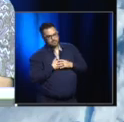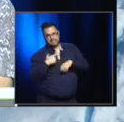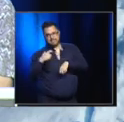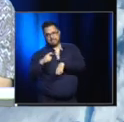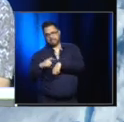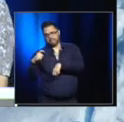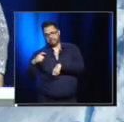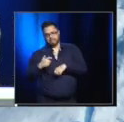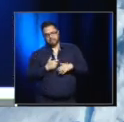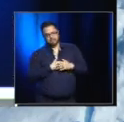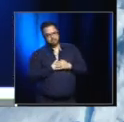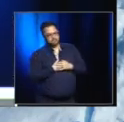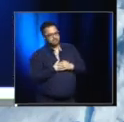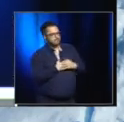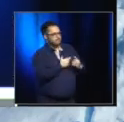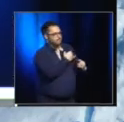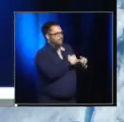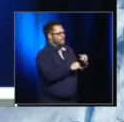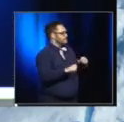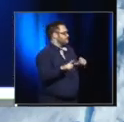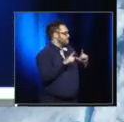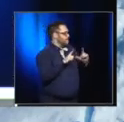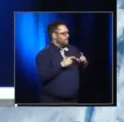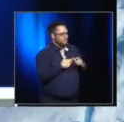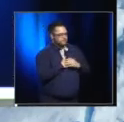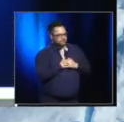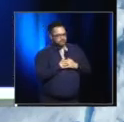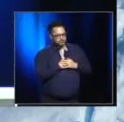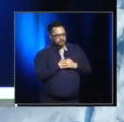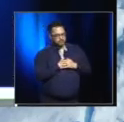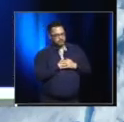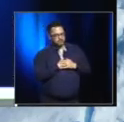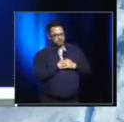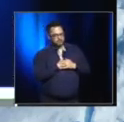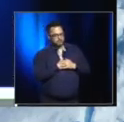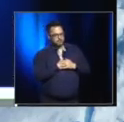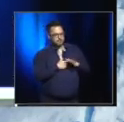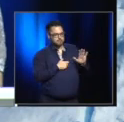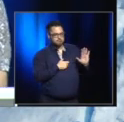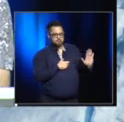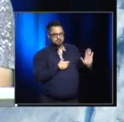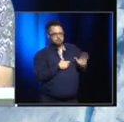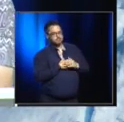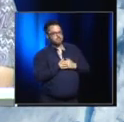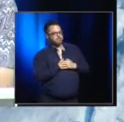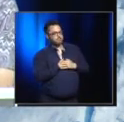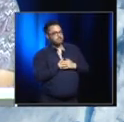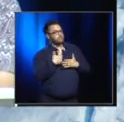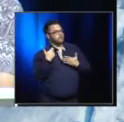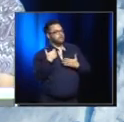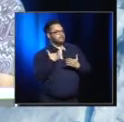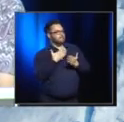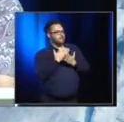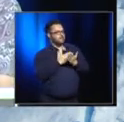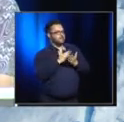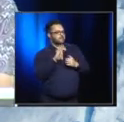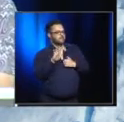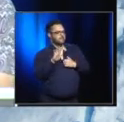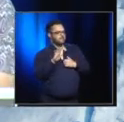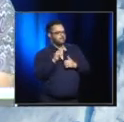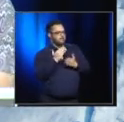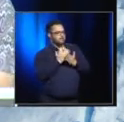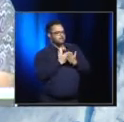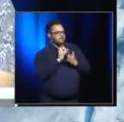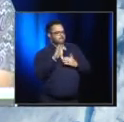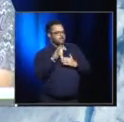Yep, this is my last slide, so it's a miracle. So that's my lesson 5. Lesson 5